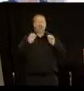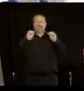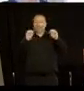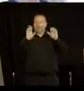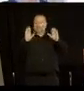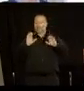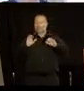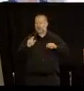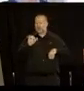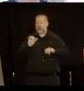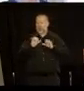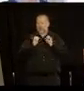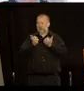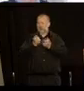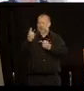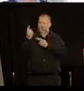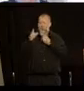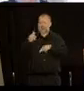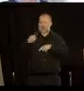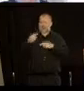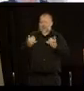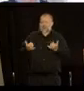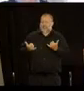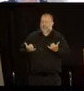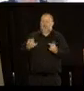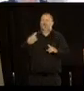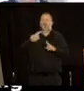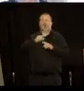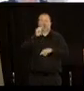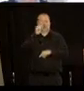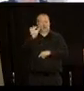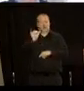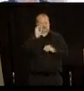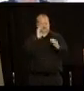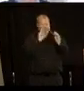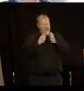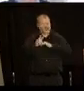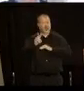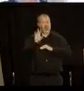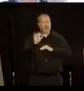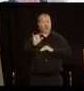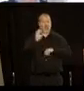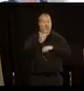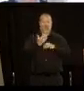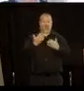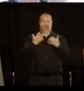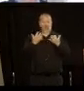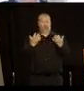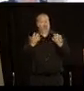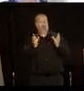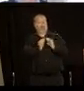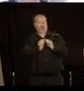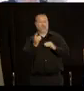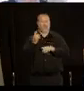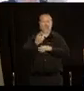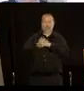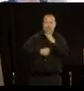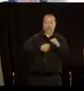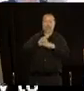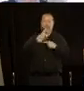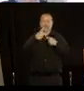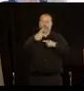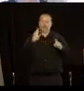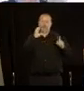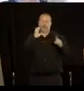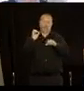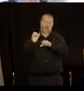for our agency to consider both the needs of today as well as tomorrow, and with forums just like this and all throughout the year, we will accomplish